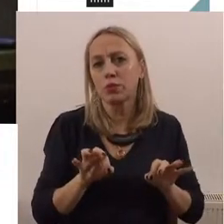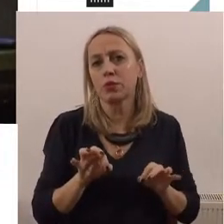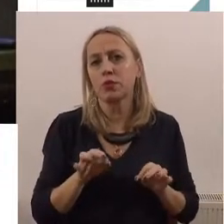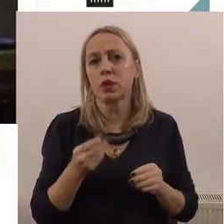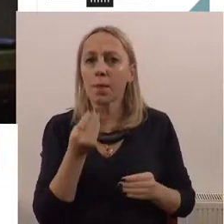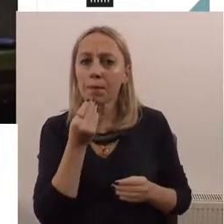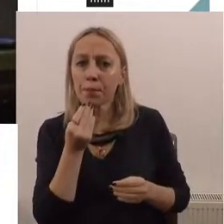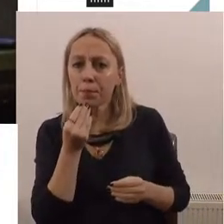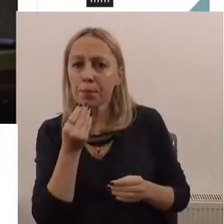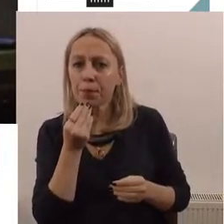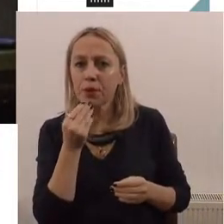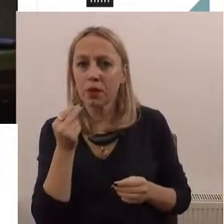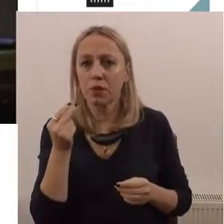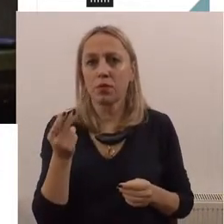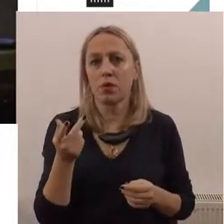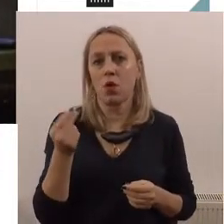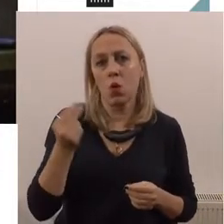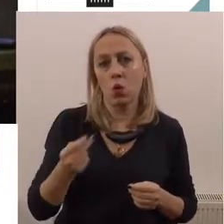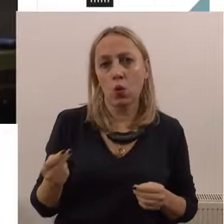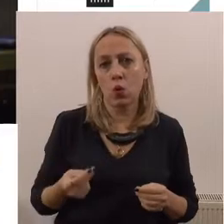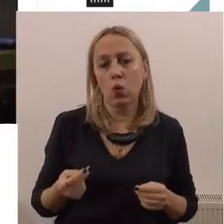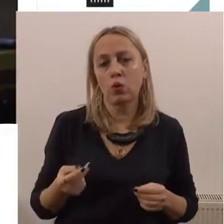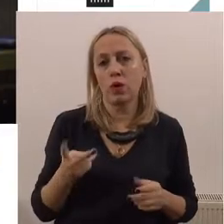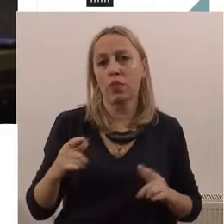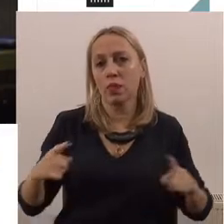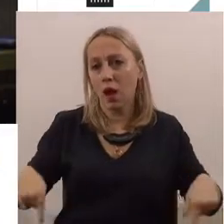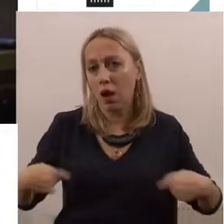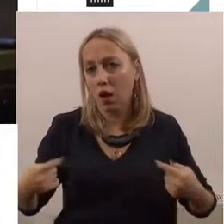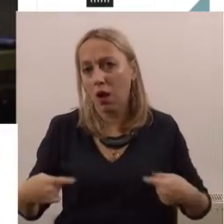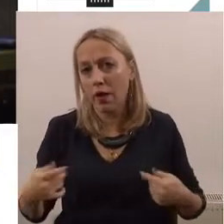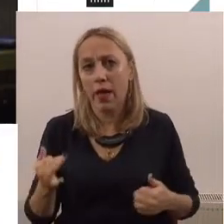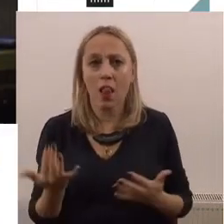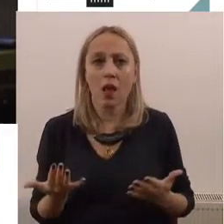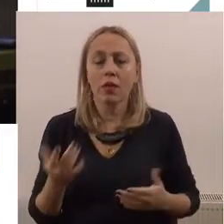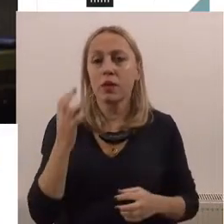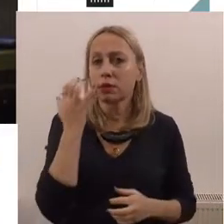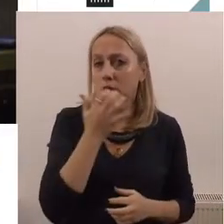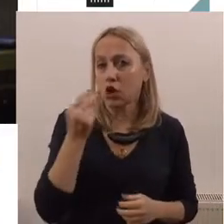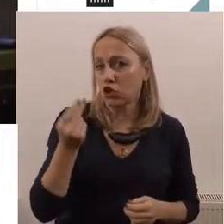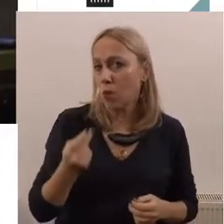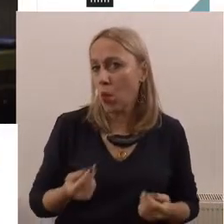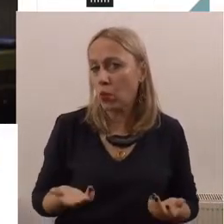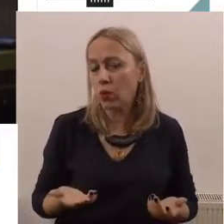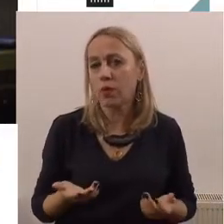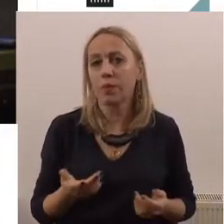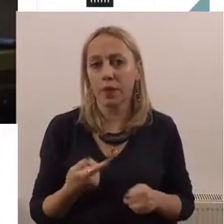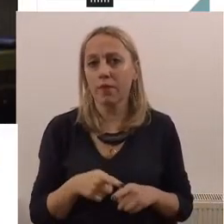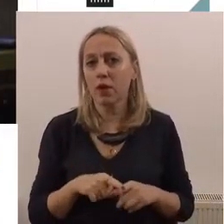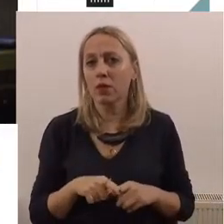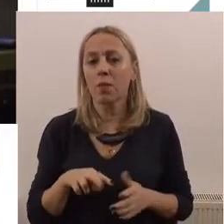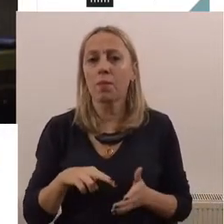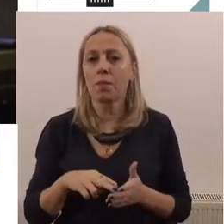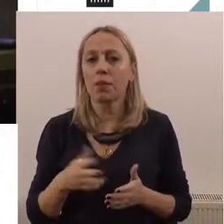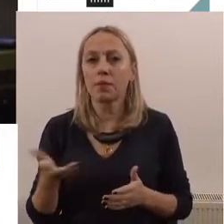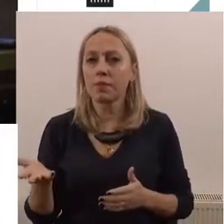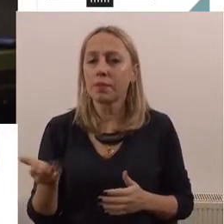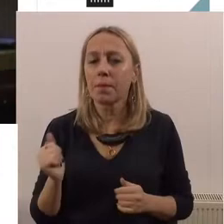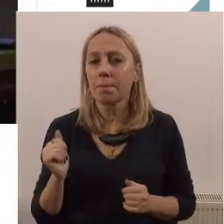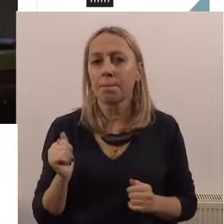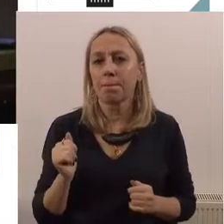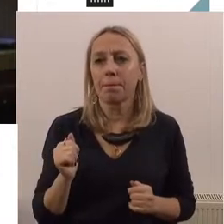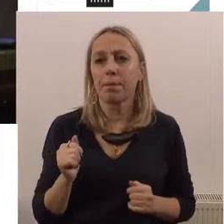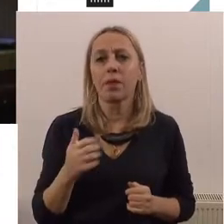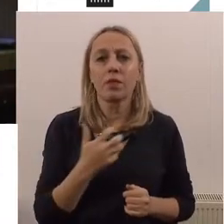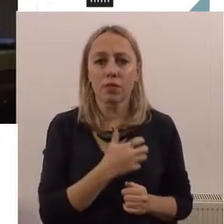It's important for the residents to have better access to food for